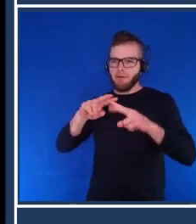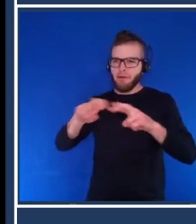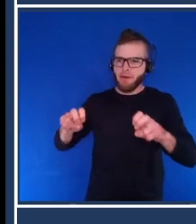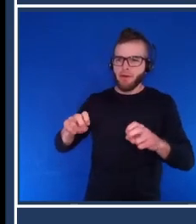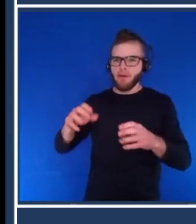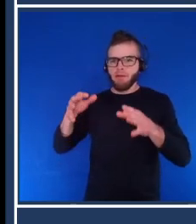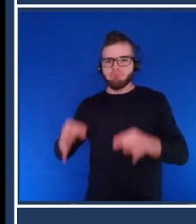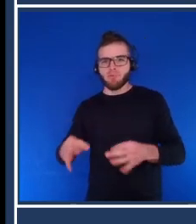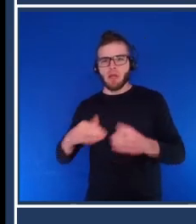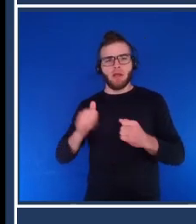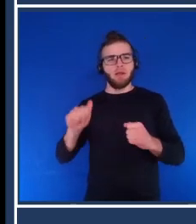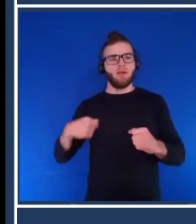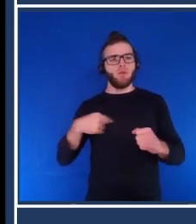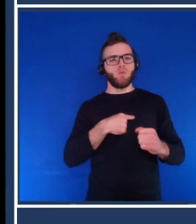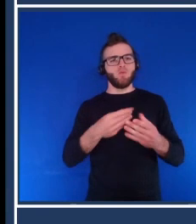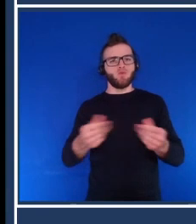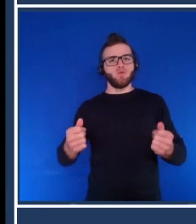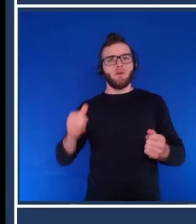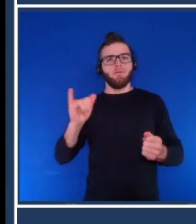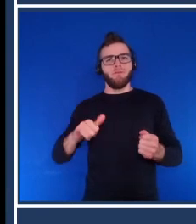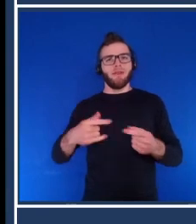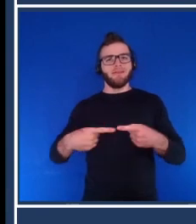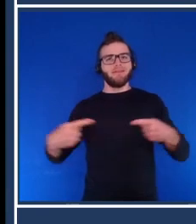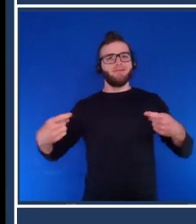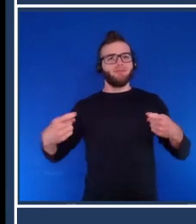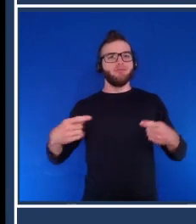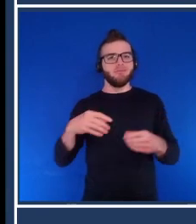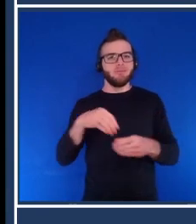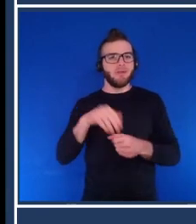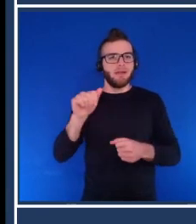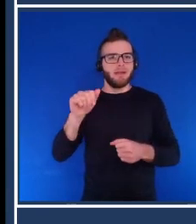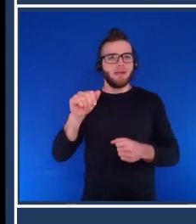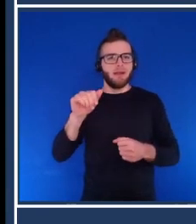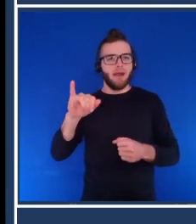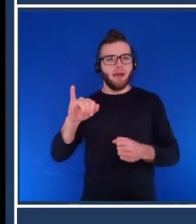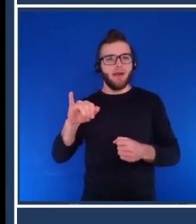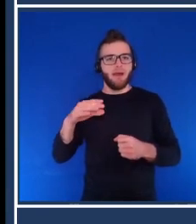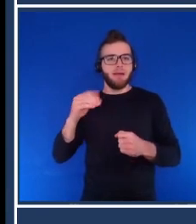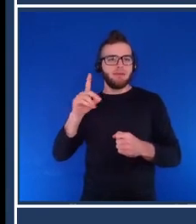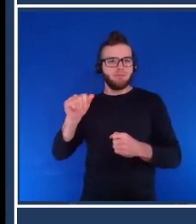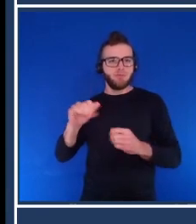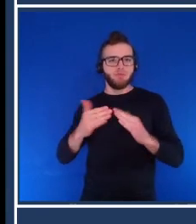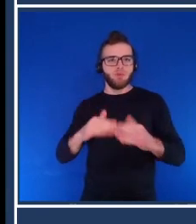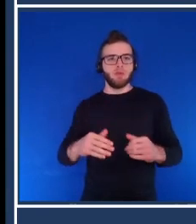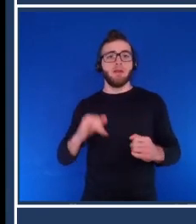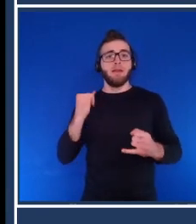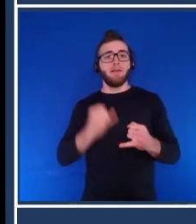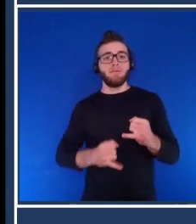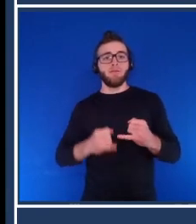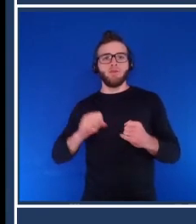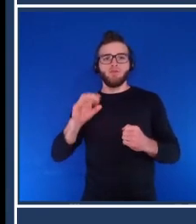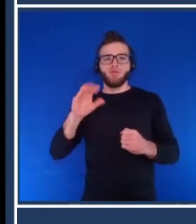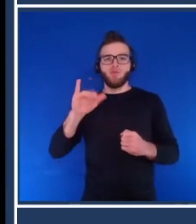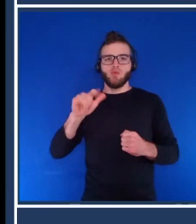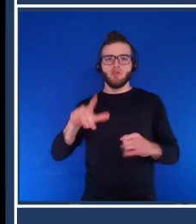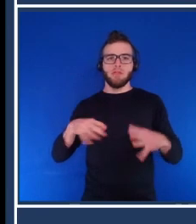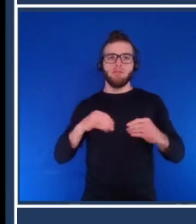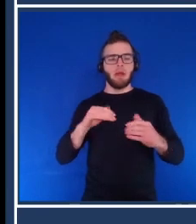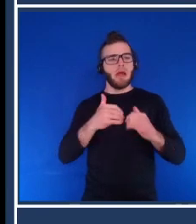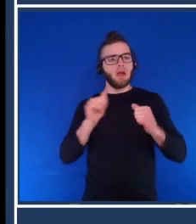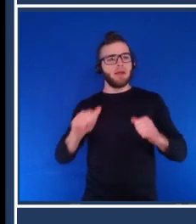AI community? And finally, social acceptability. How can we balance the needs of end users